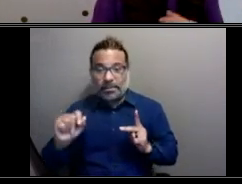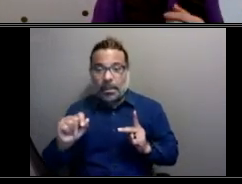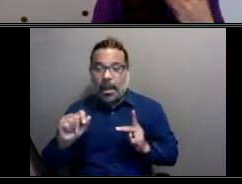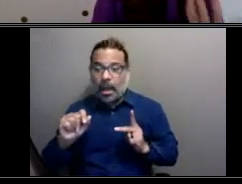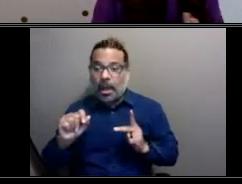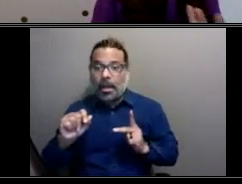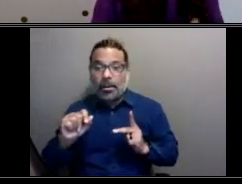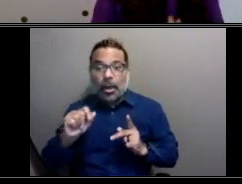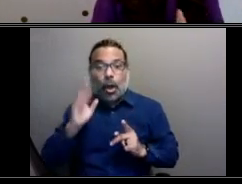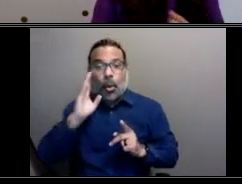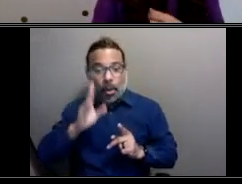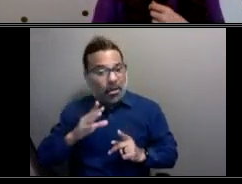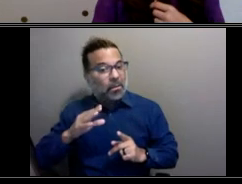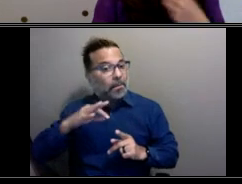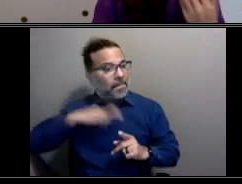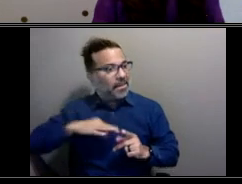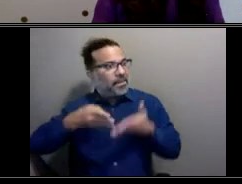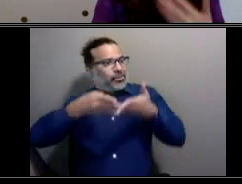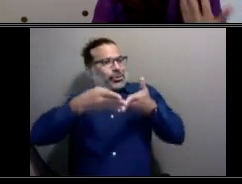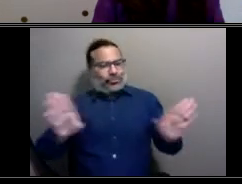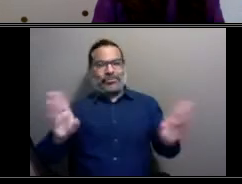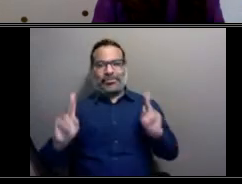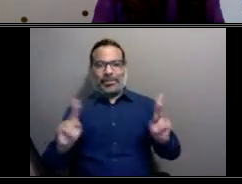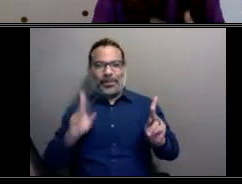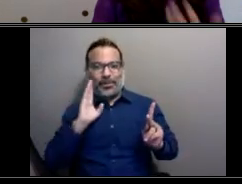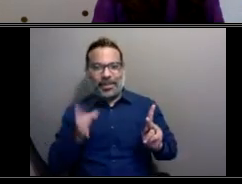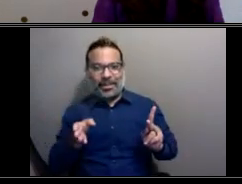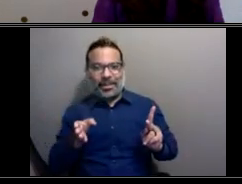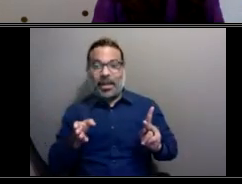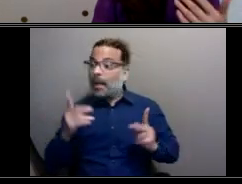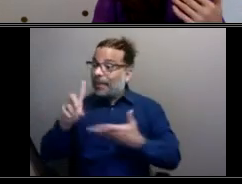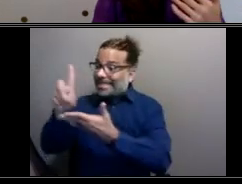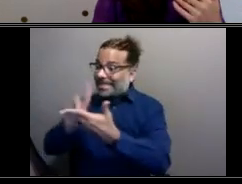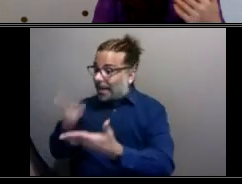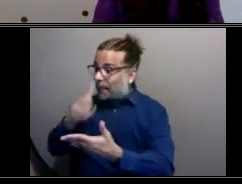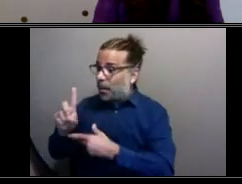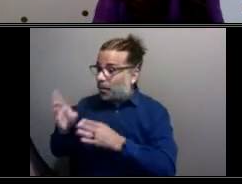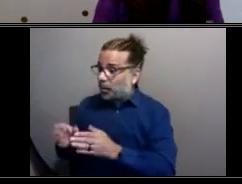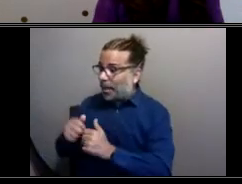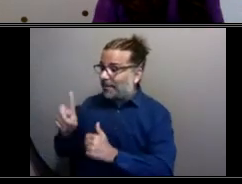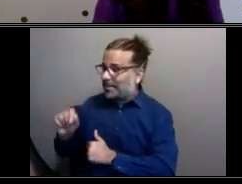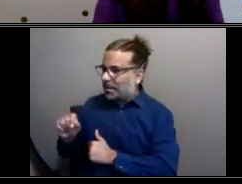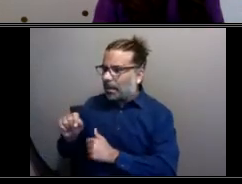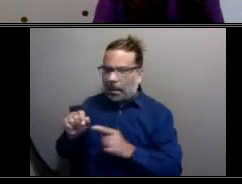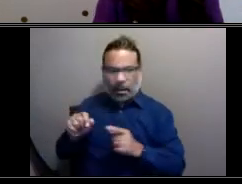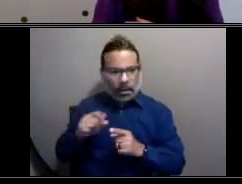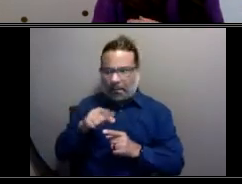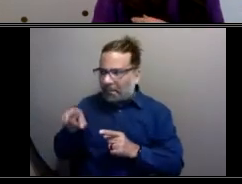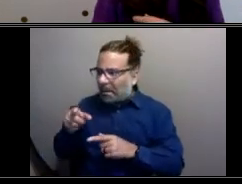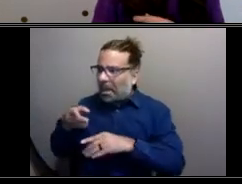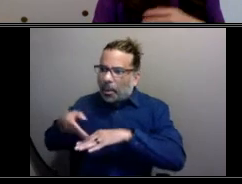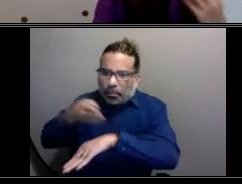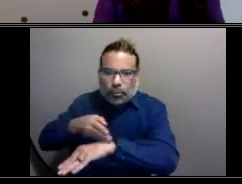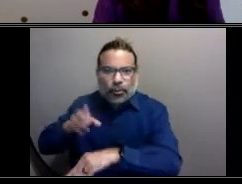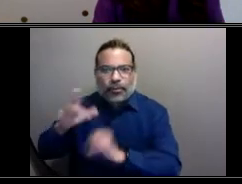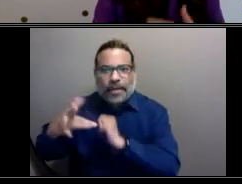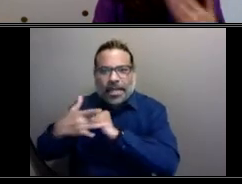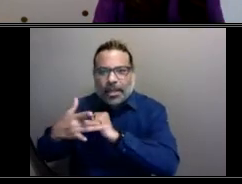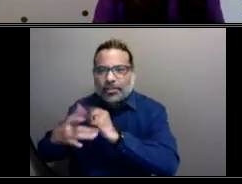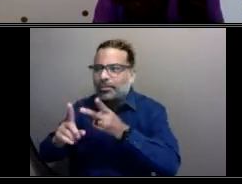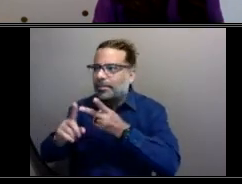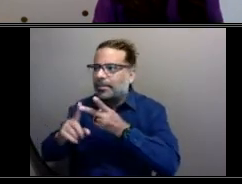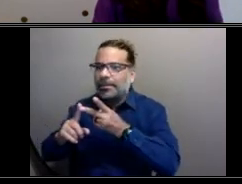benefit the general masses, right? You know, everything that we design for people with disabilities help improve technologies and help